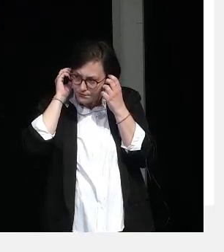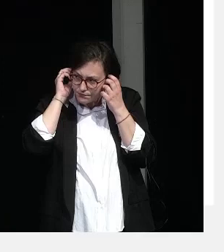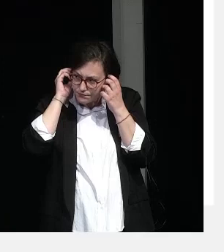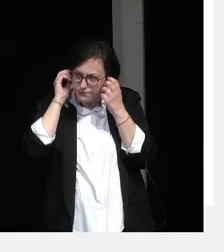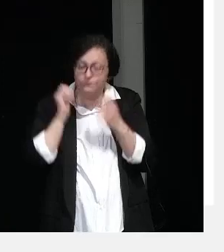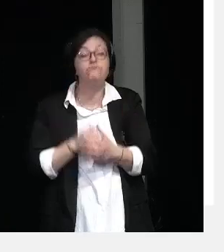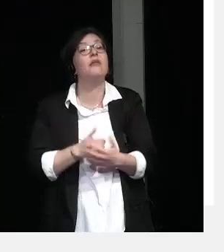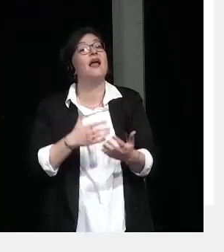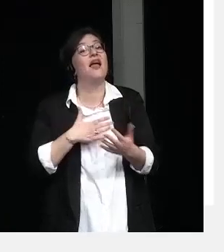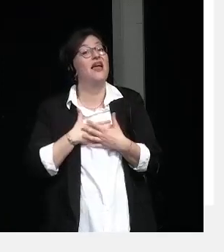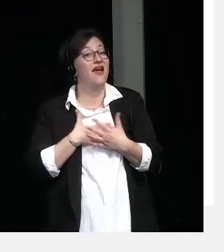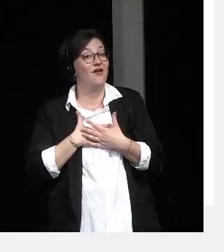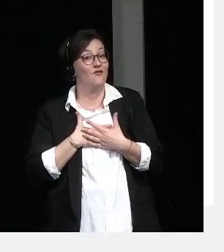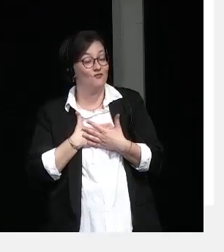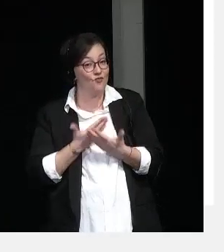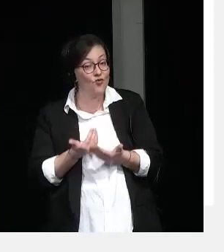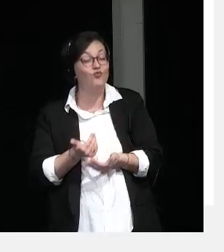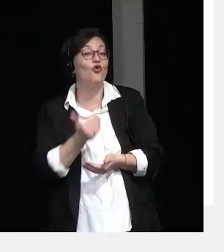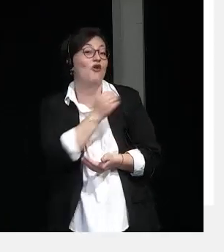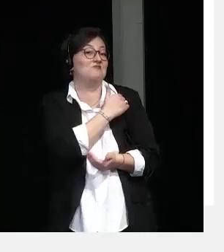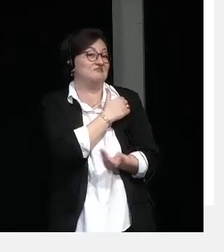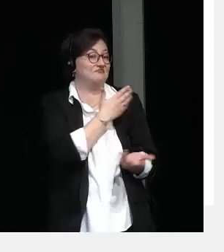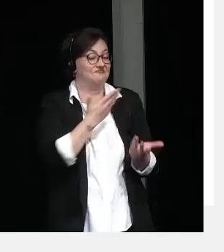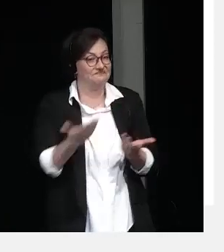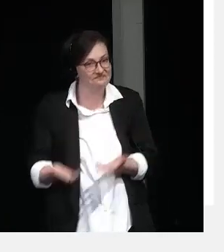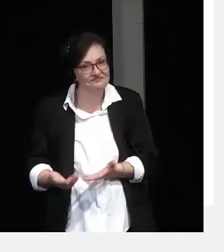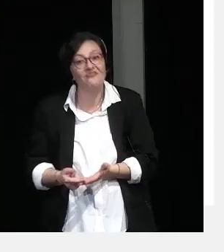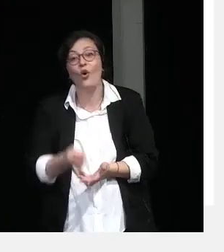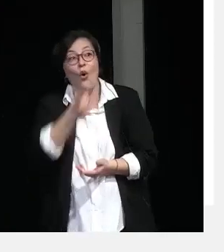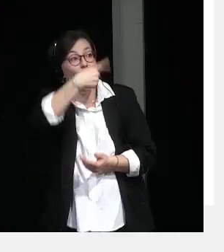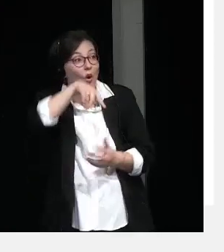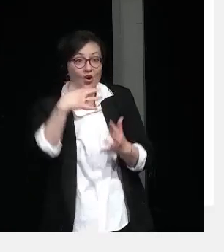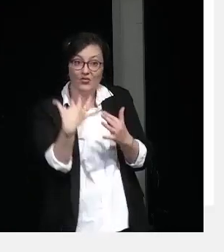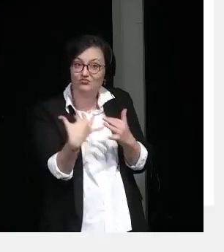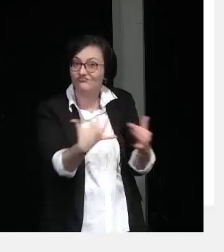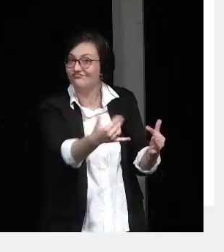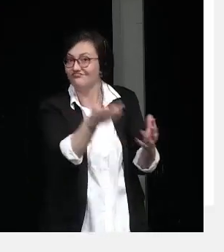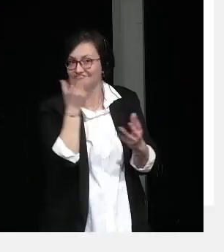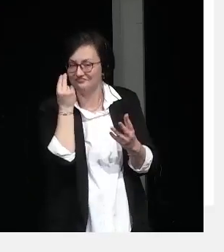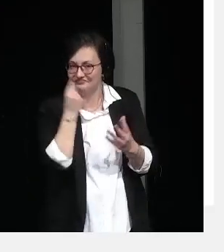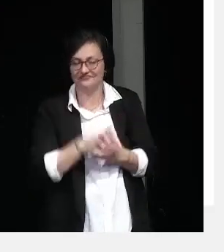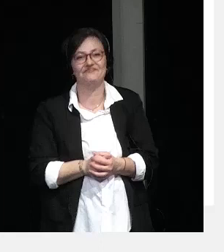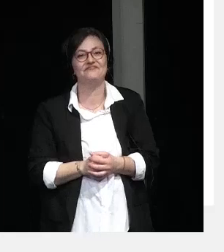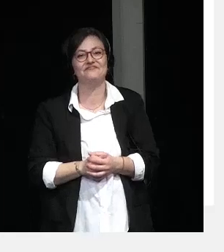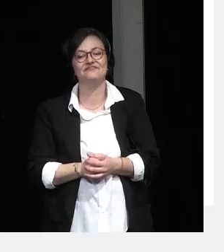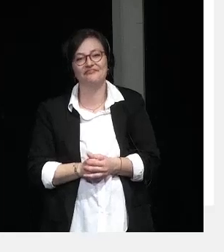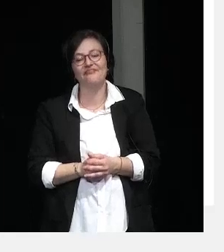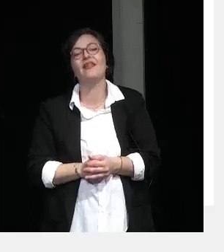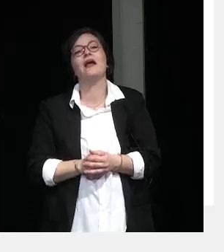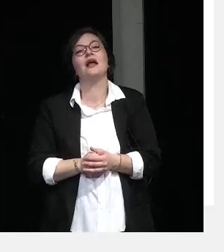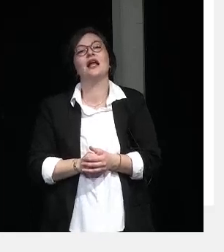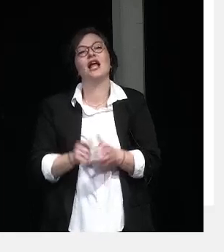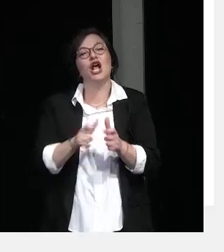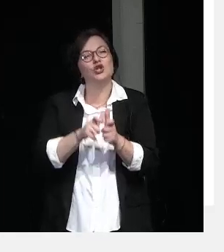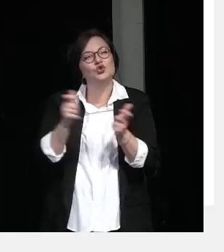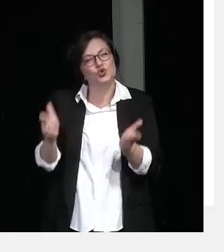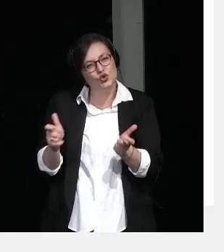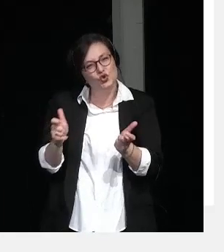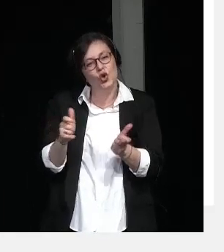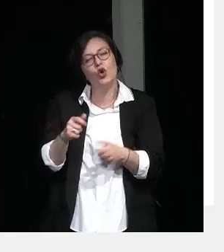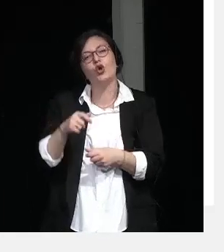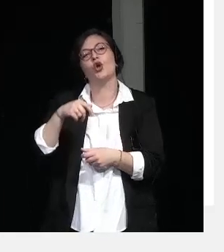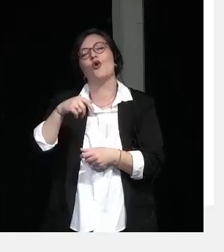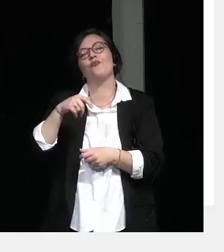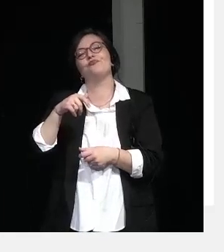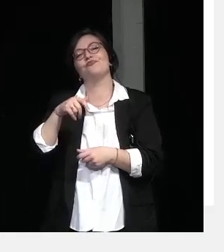Thank you, and thank you all for being here. So Pinewood is an American international school,